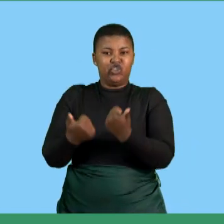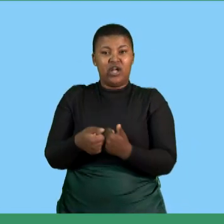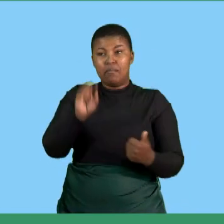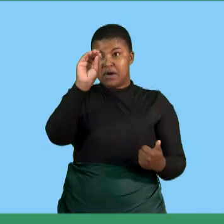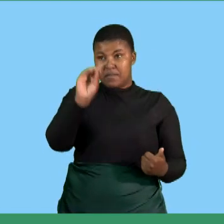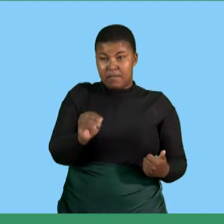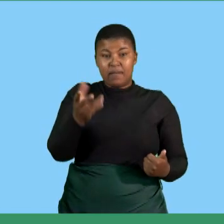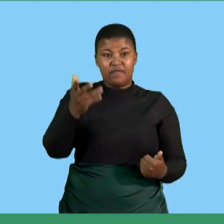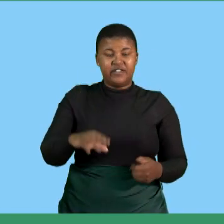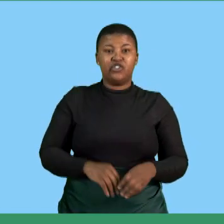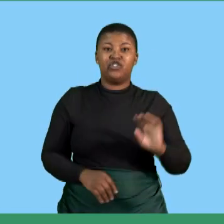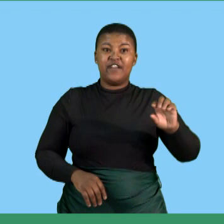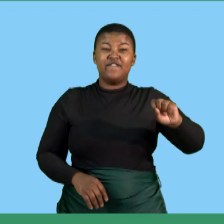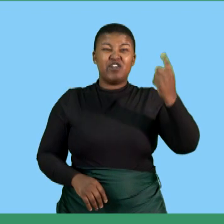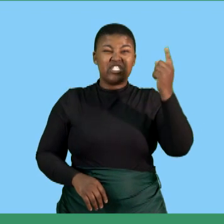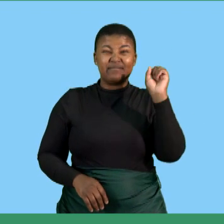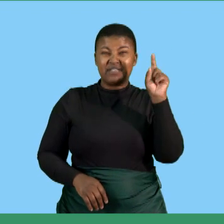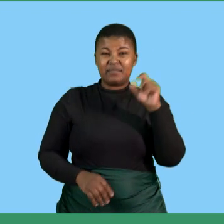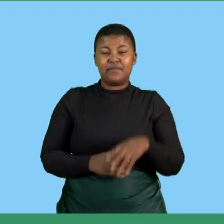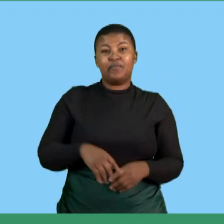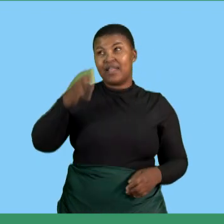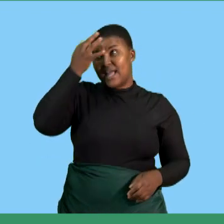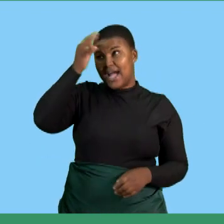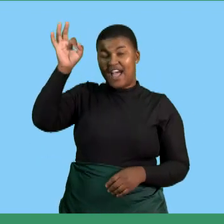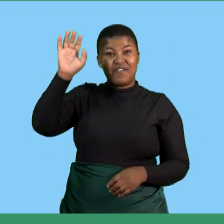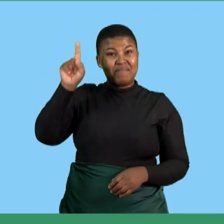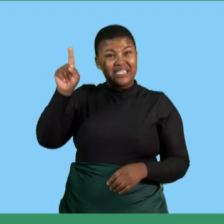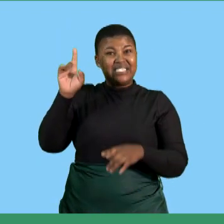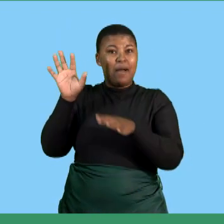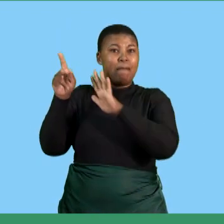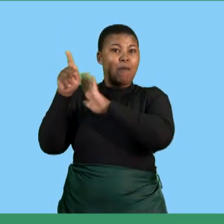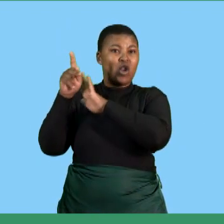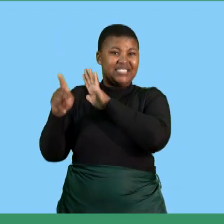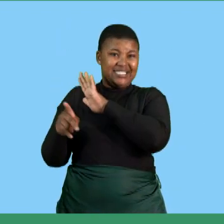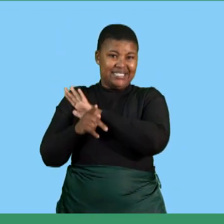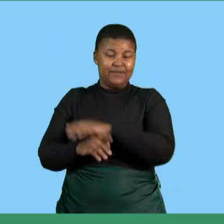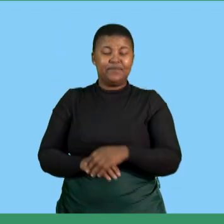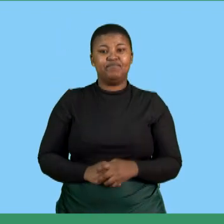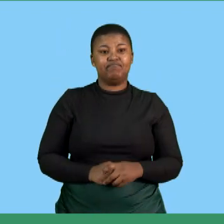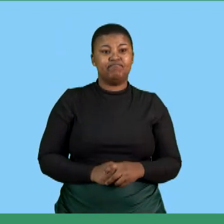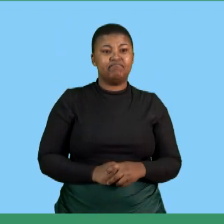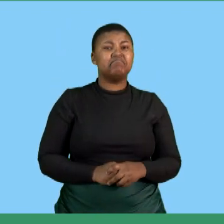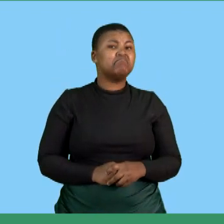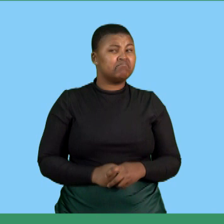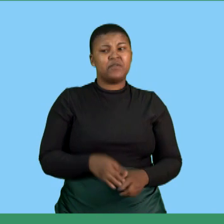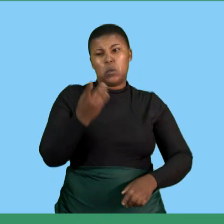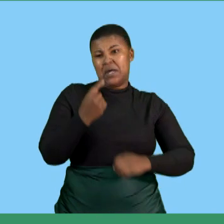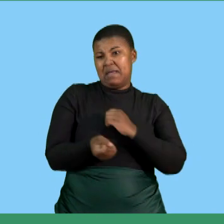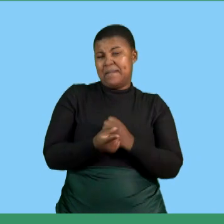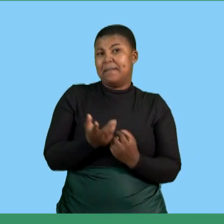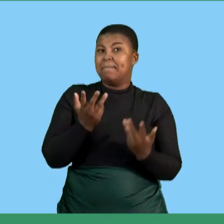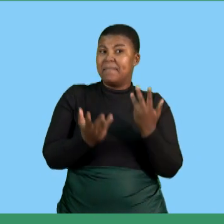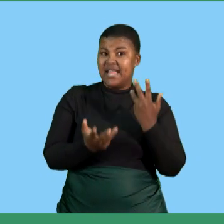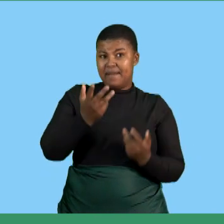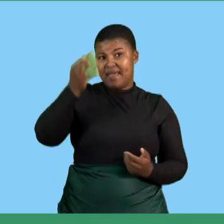they can pose to your business. So our first example might be the government policy. So what may happen is that